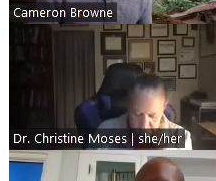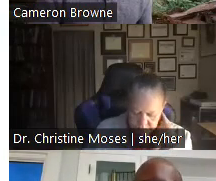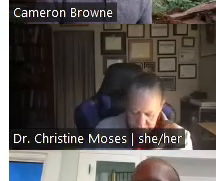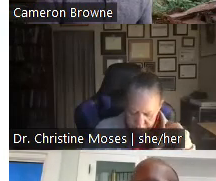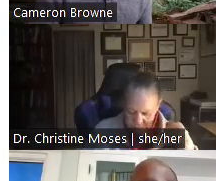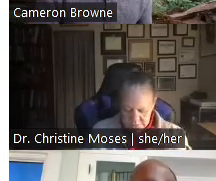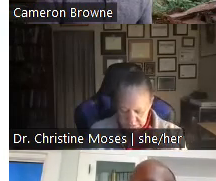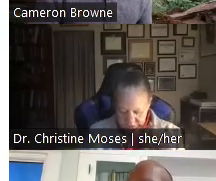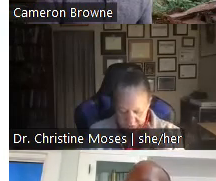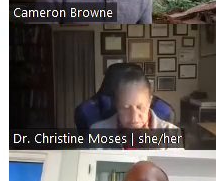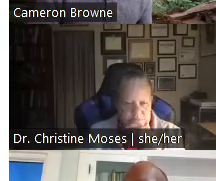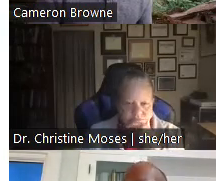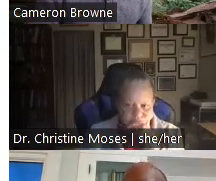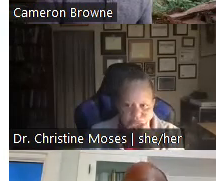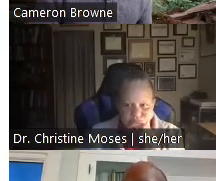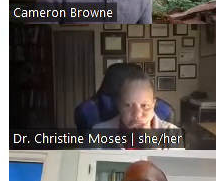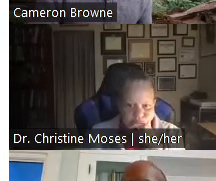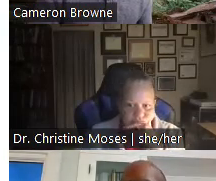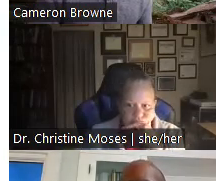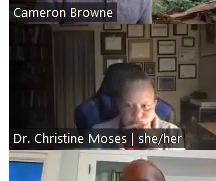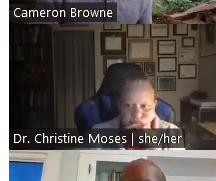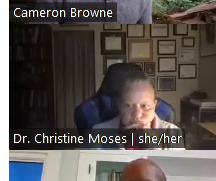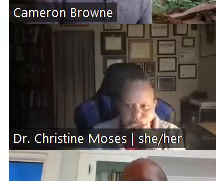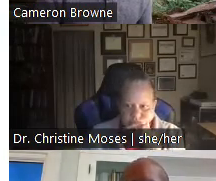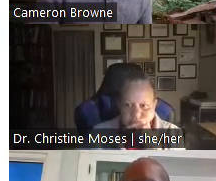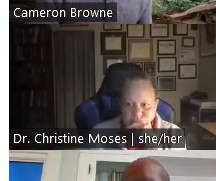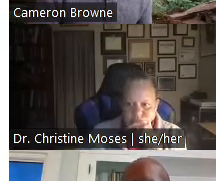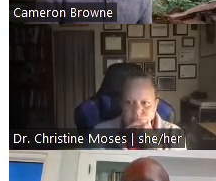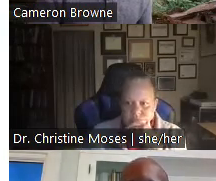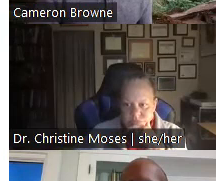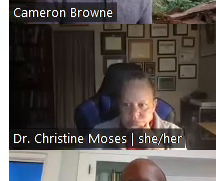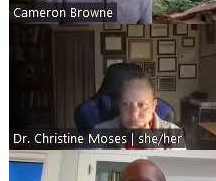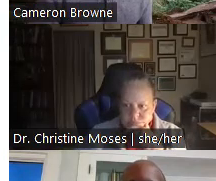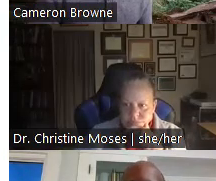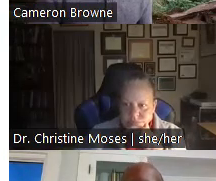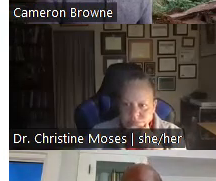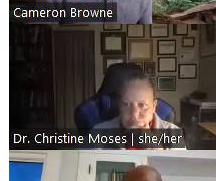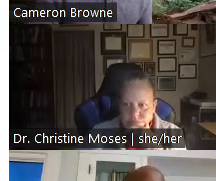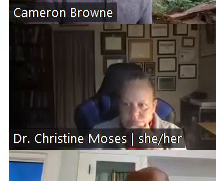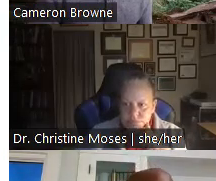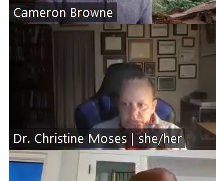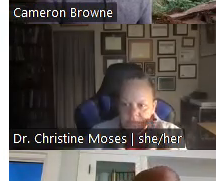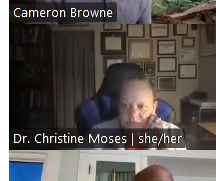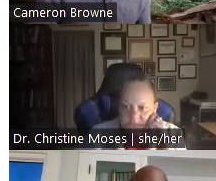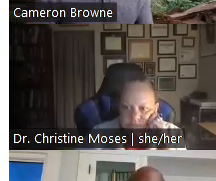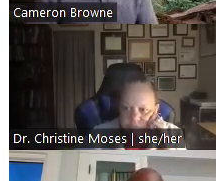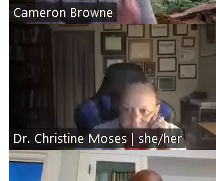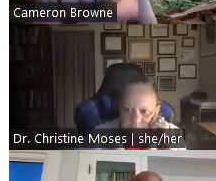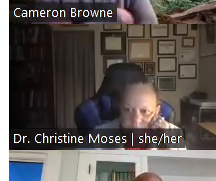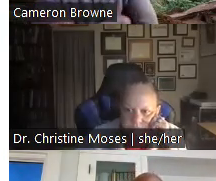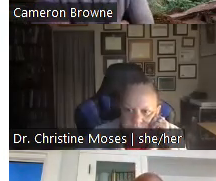First, we're going to be operating on the sort of 5-minute rule. If there's anything that can be figured out within